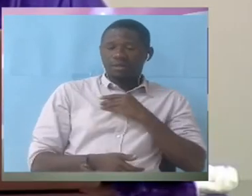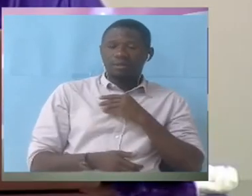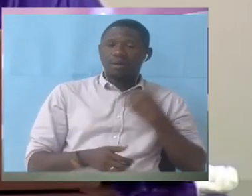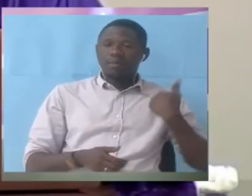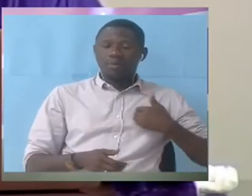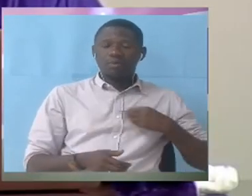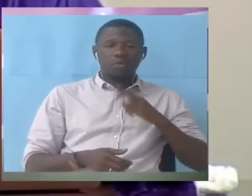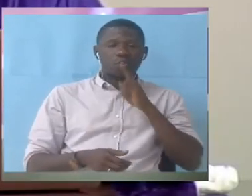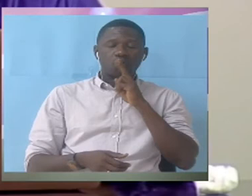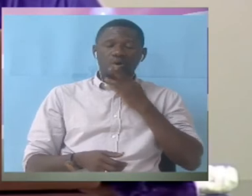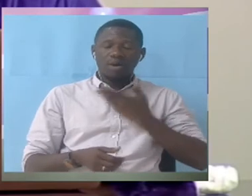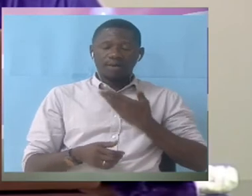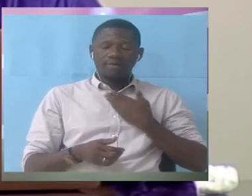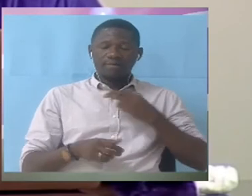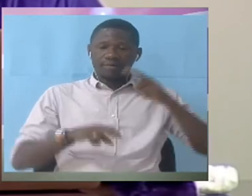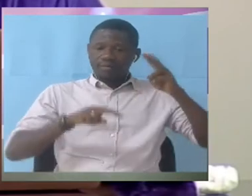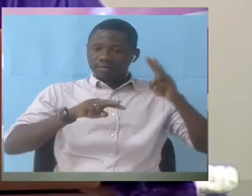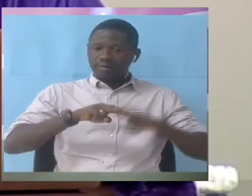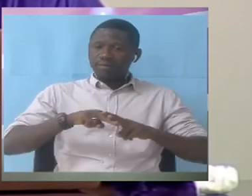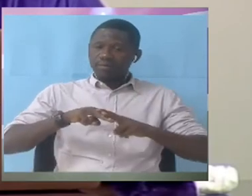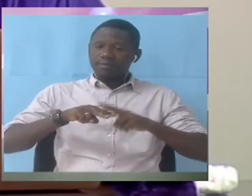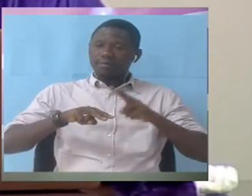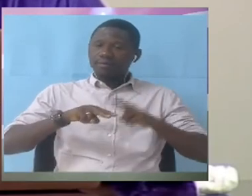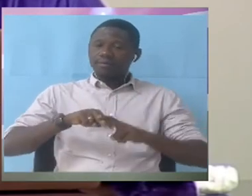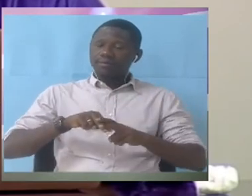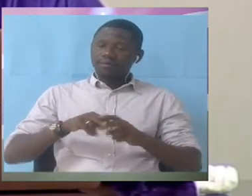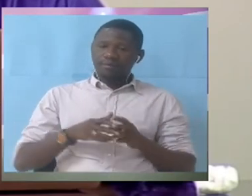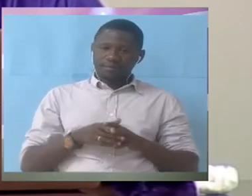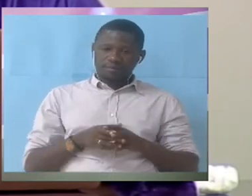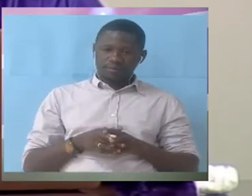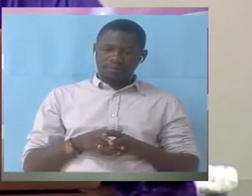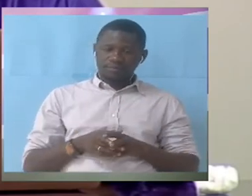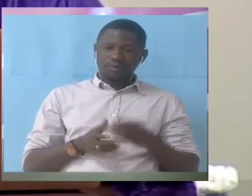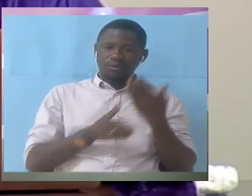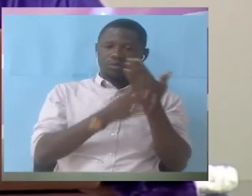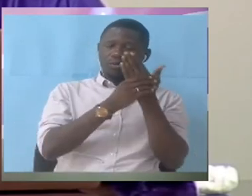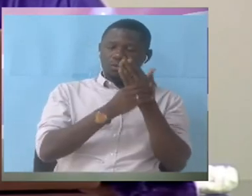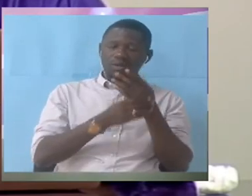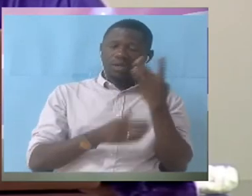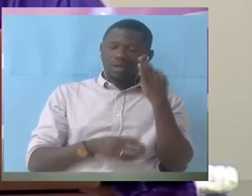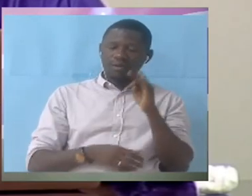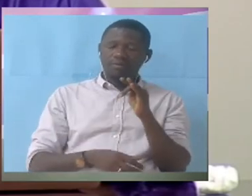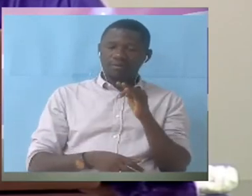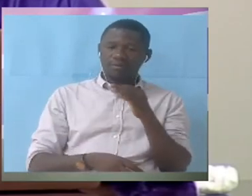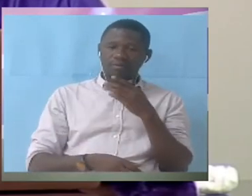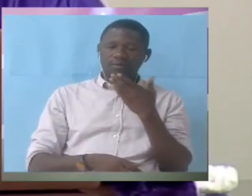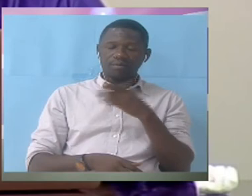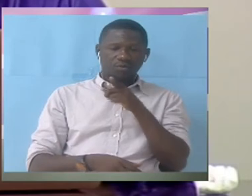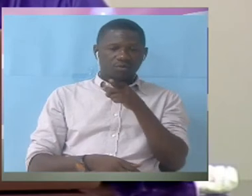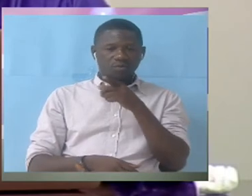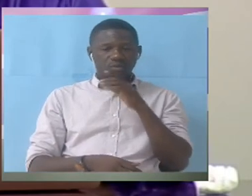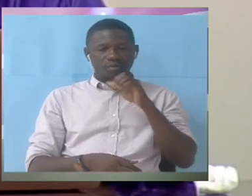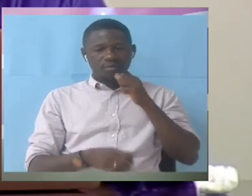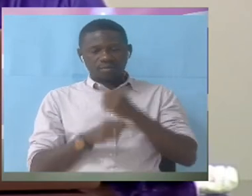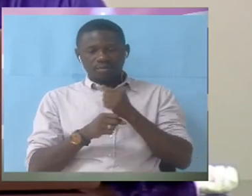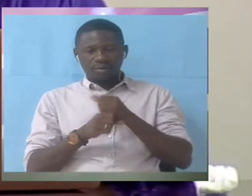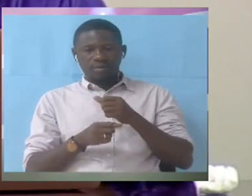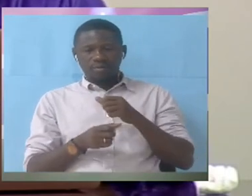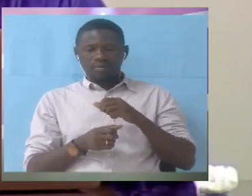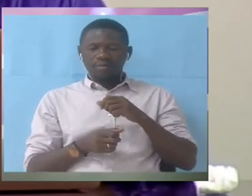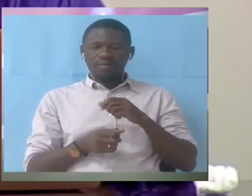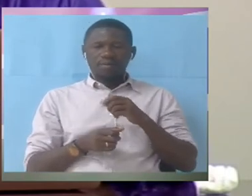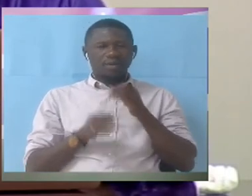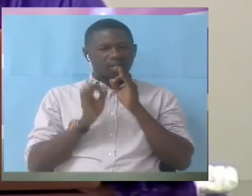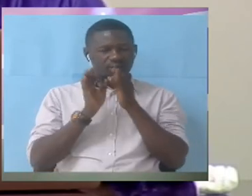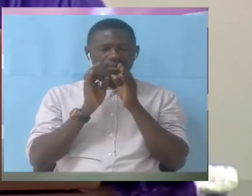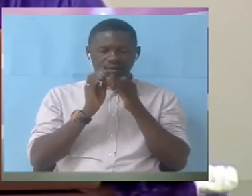di fajj ñi nga xamné ñoo amé HIV. Doctor, if we may make a point on that issue you have